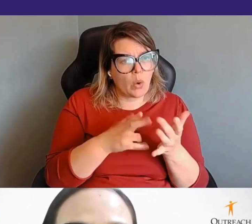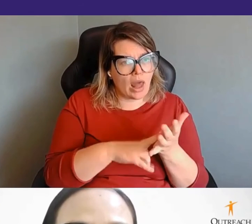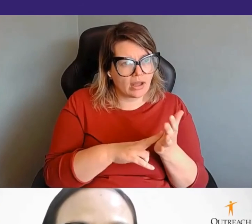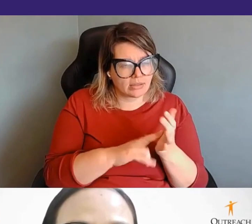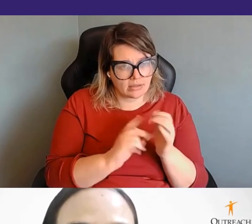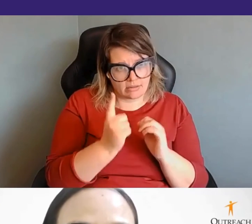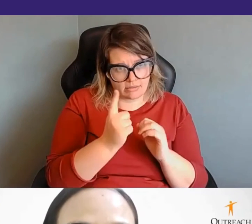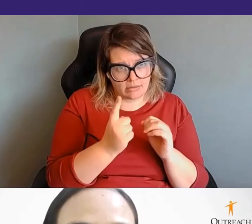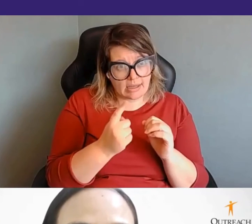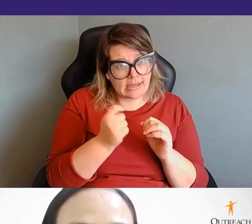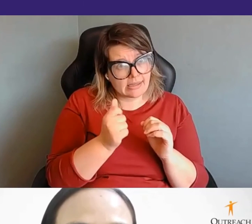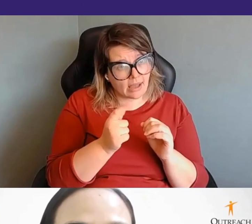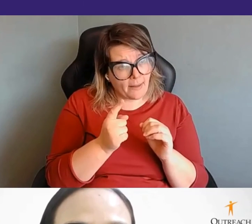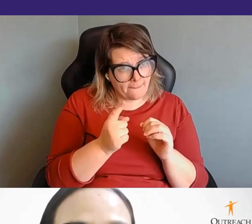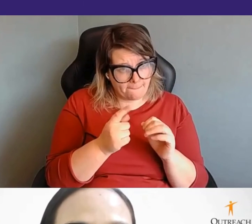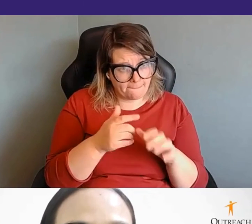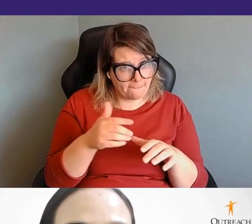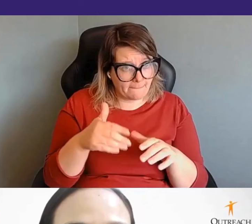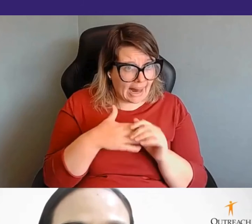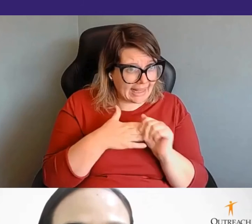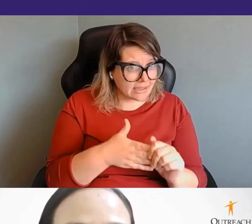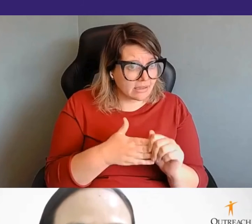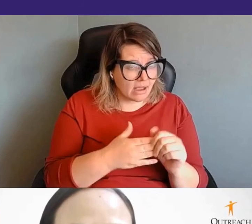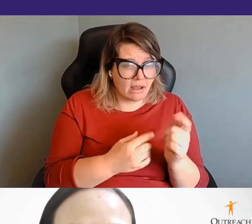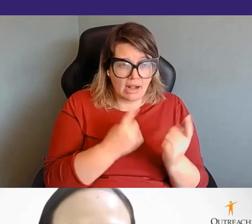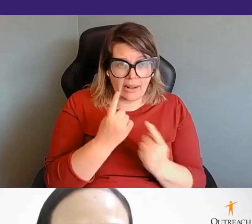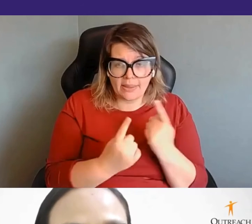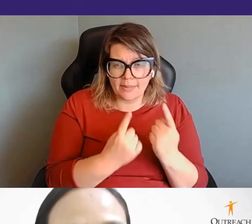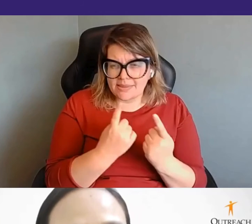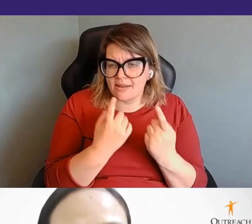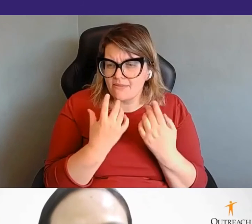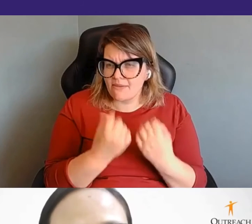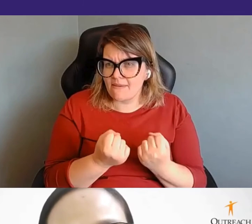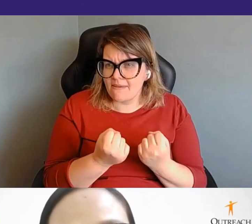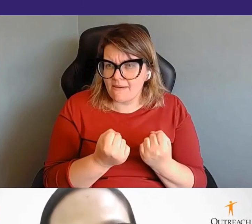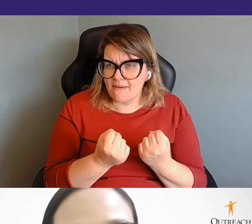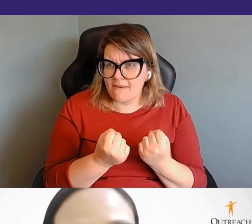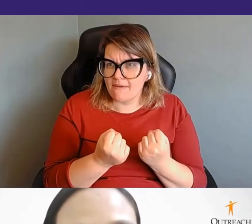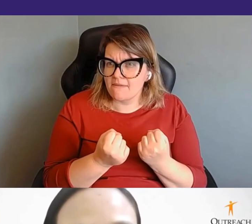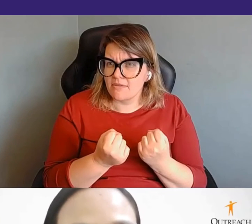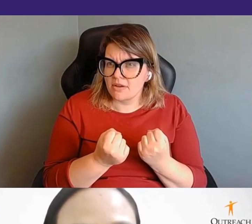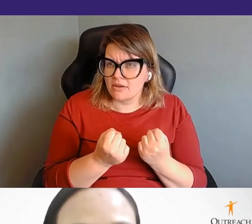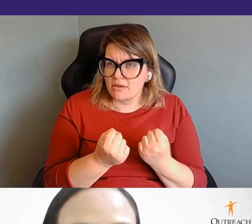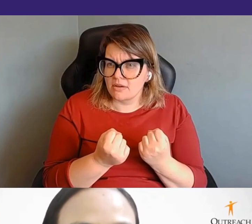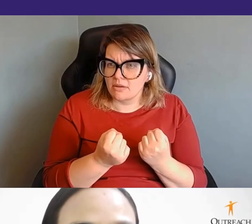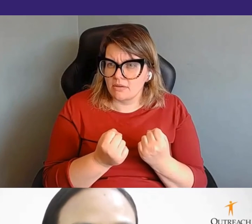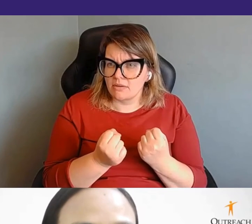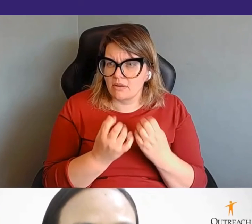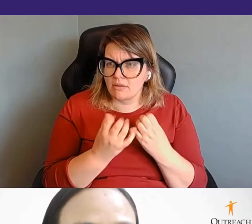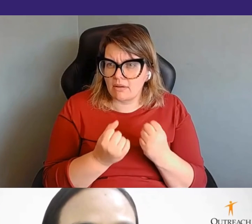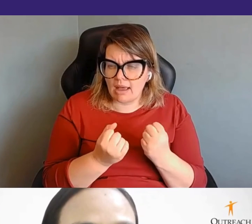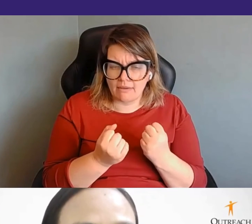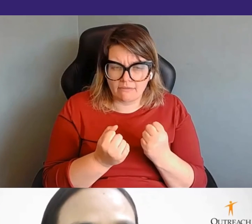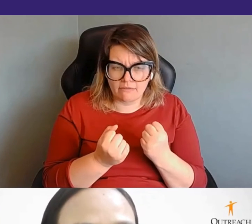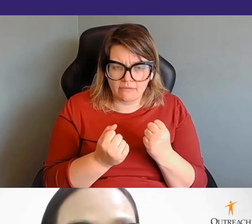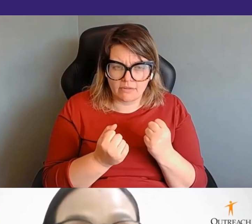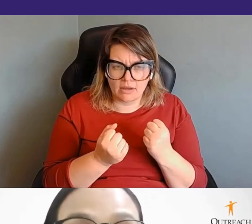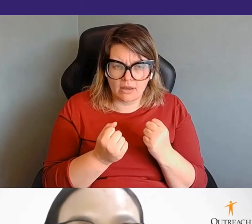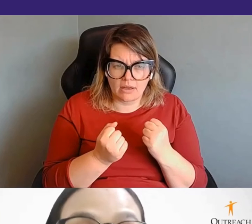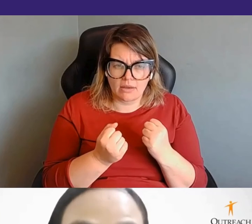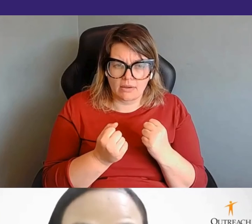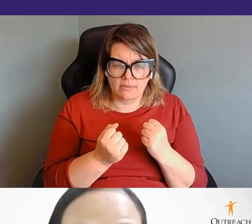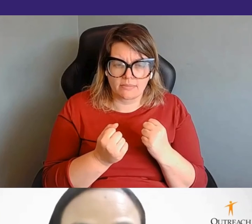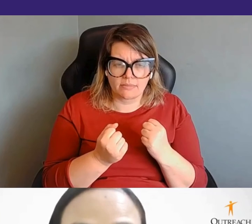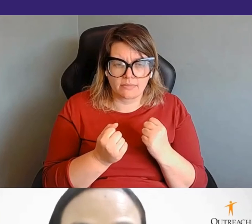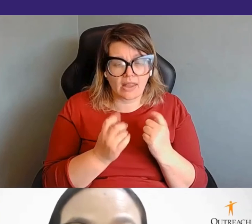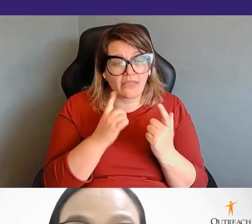leaders, who have this, the education's level is like high